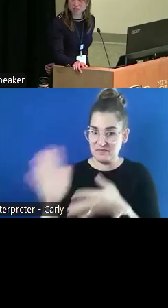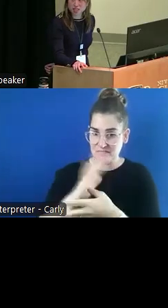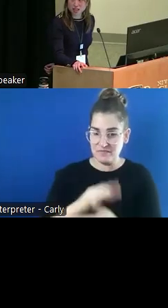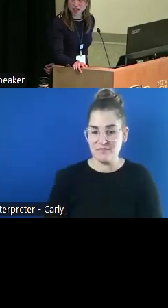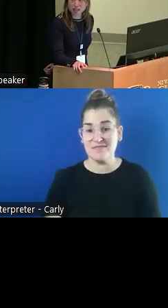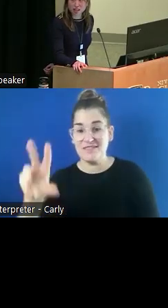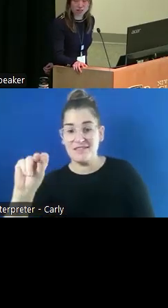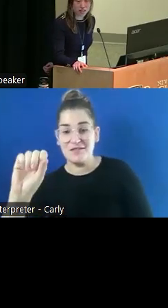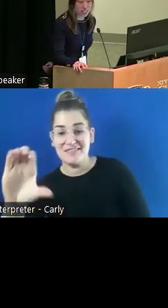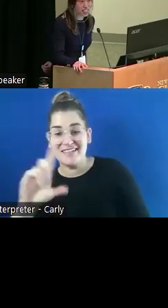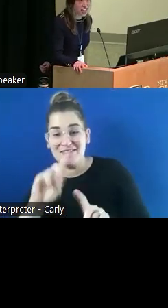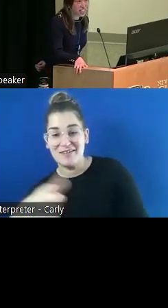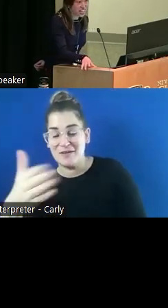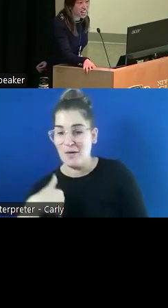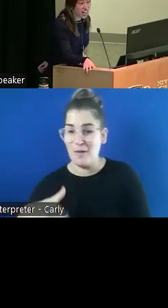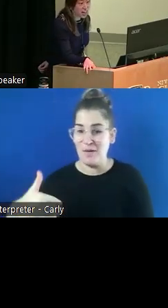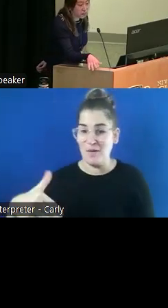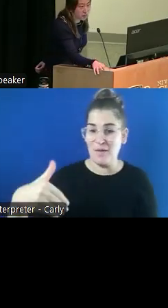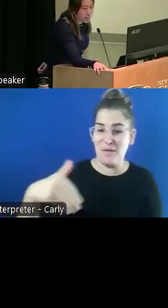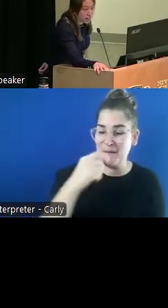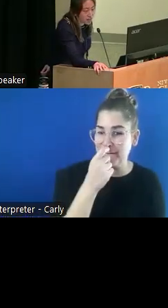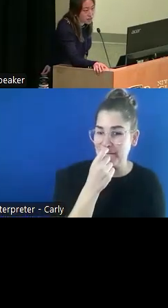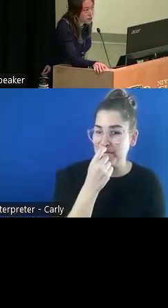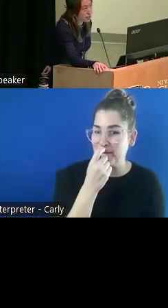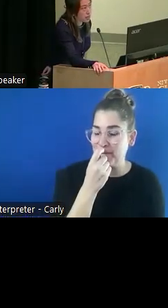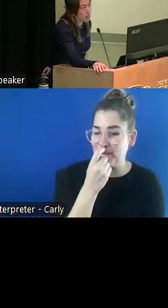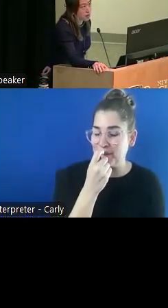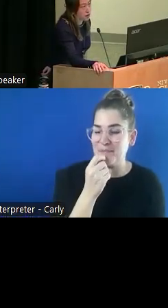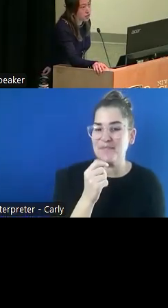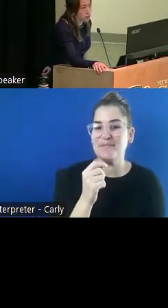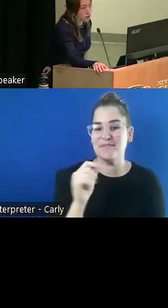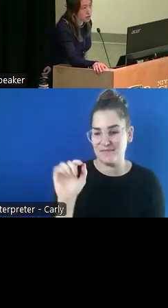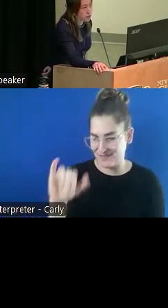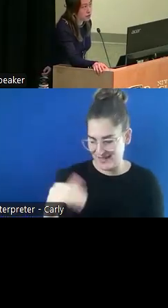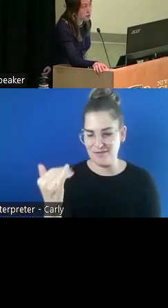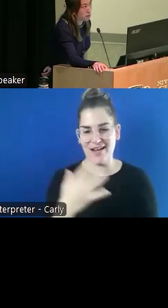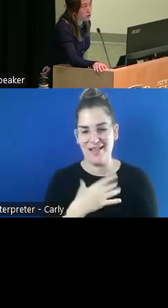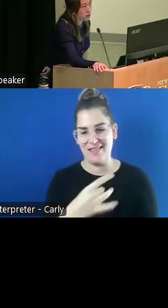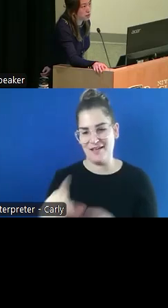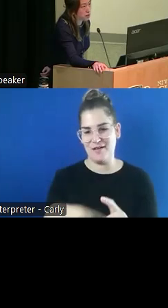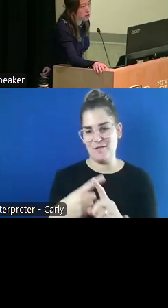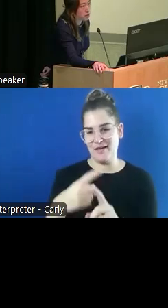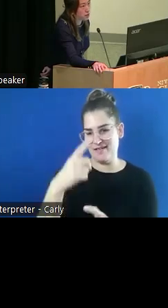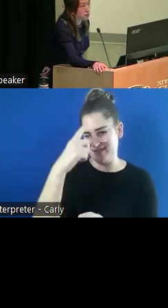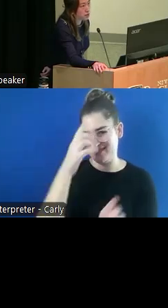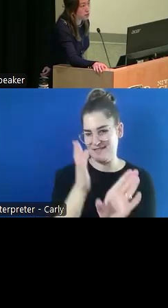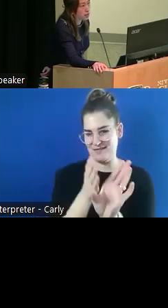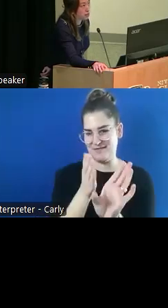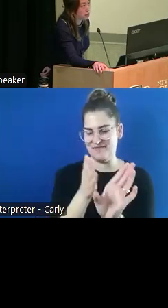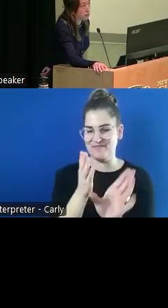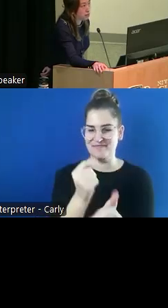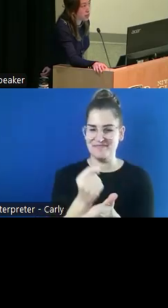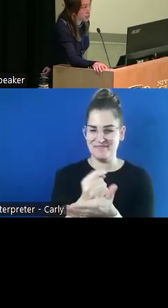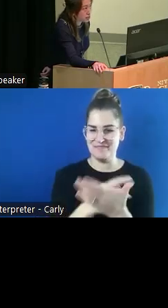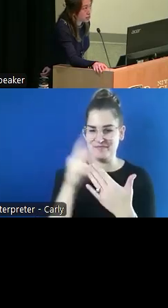30 seconds to answer. Oh gosh. This is what I like about psychotherapy programs. You could make